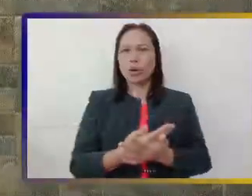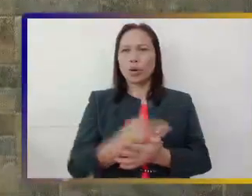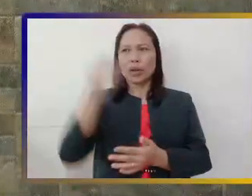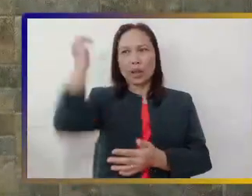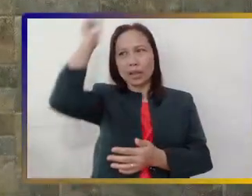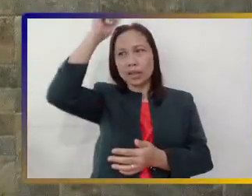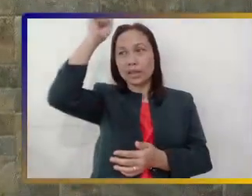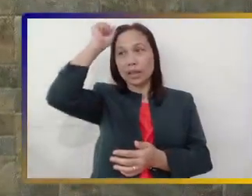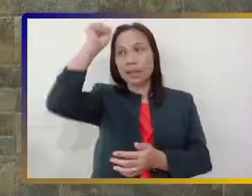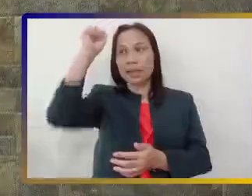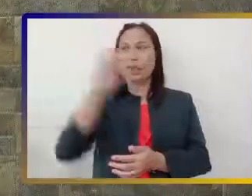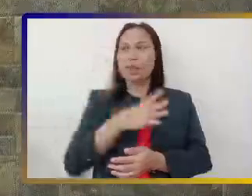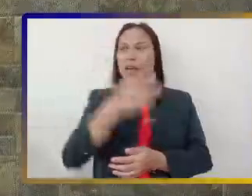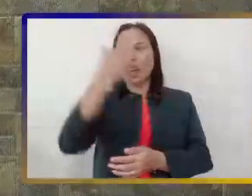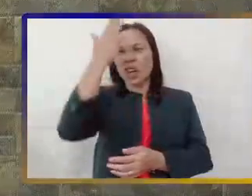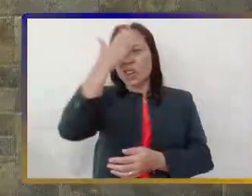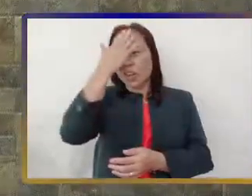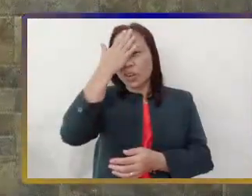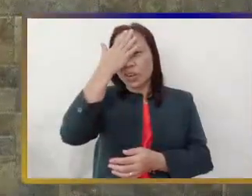known and